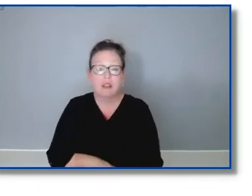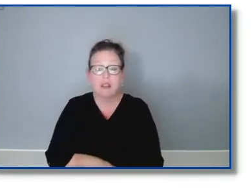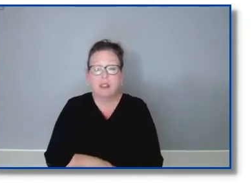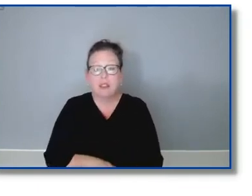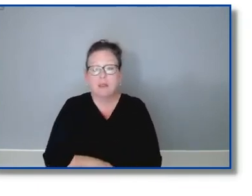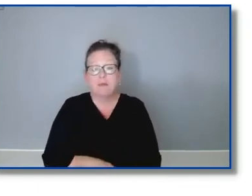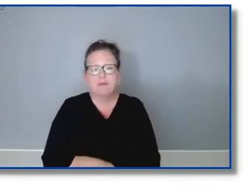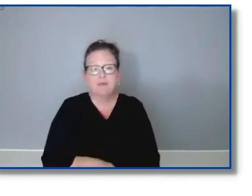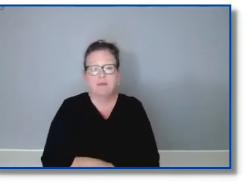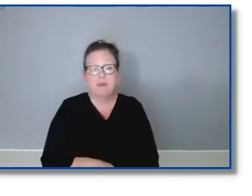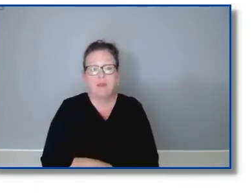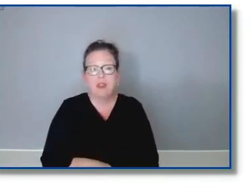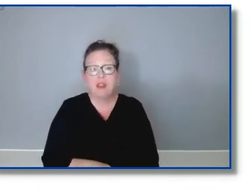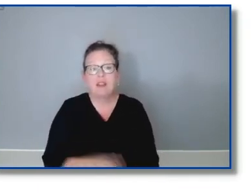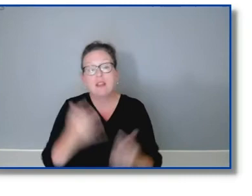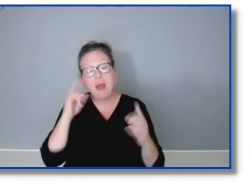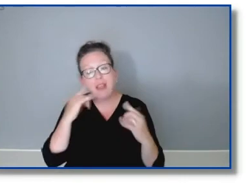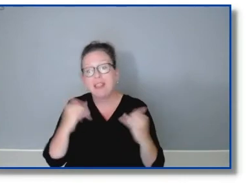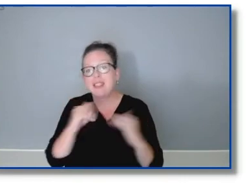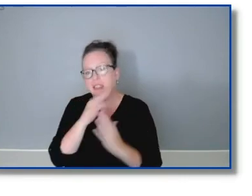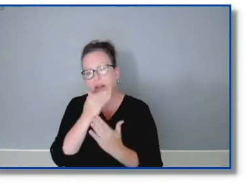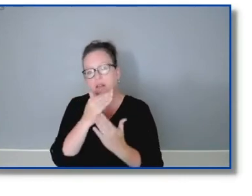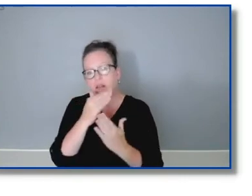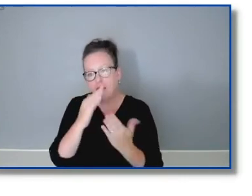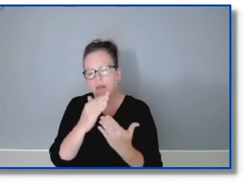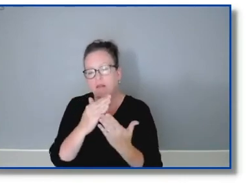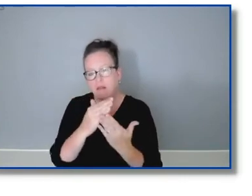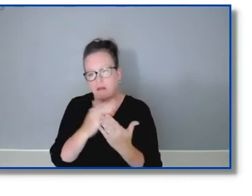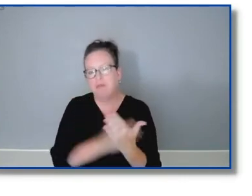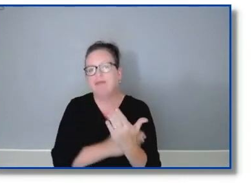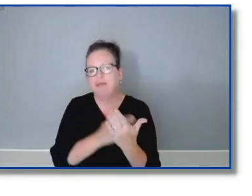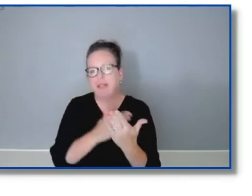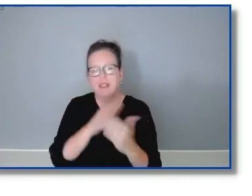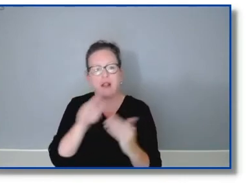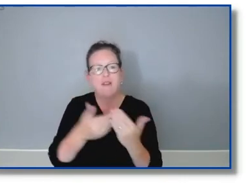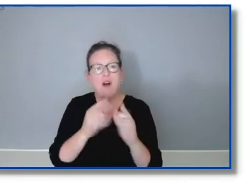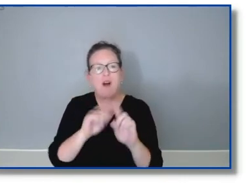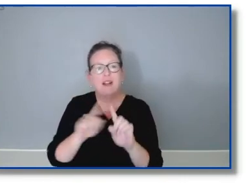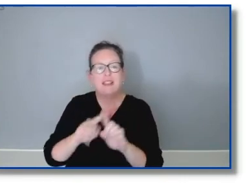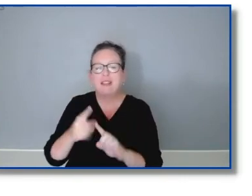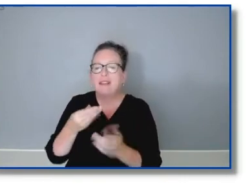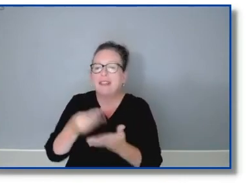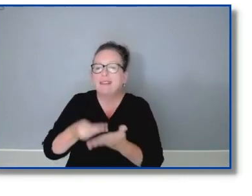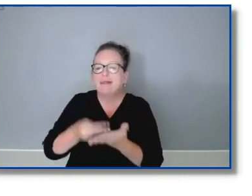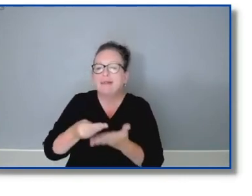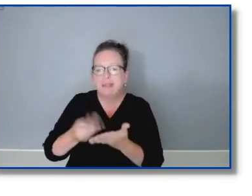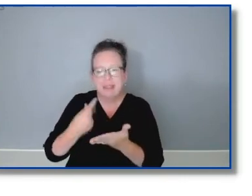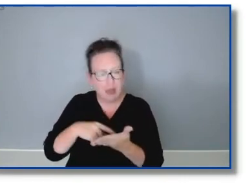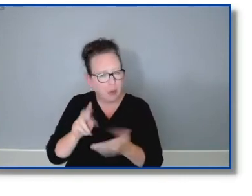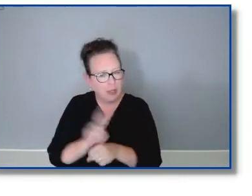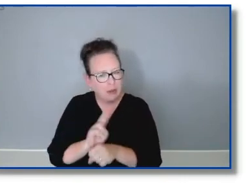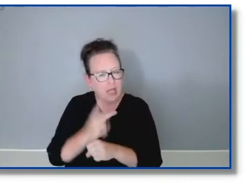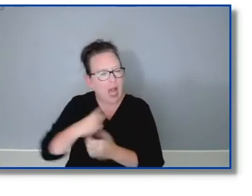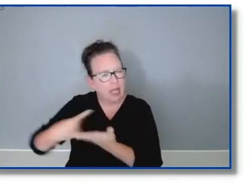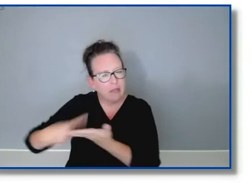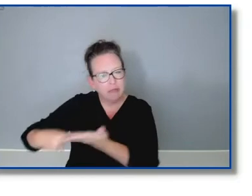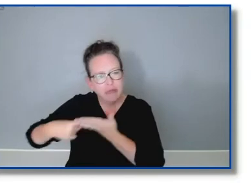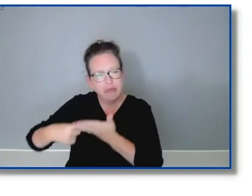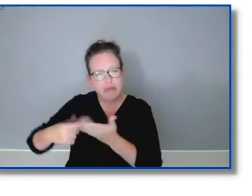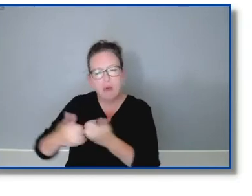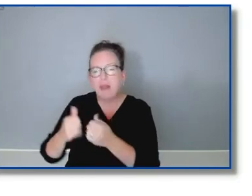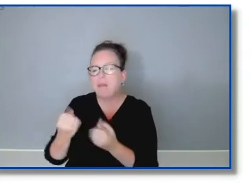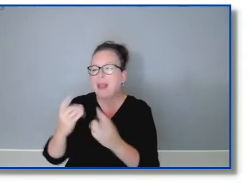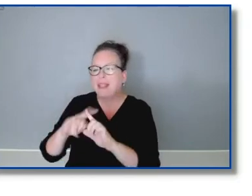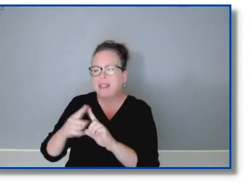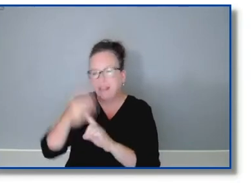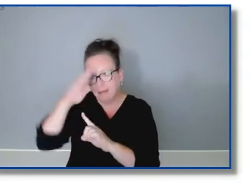is probably an exhaustive list of all the informal currencies that I consulted with many anthropologists, with Michael Tausig, David